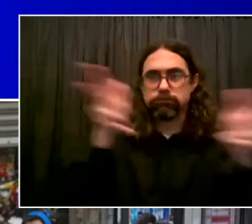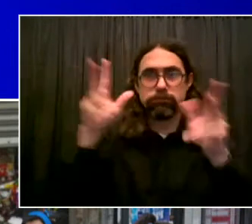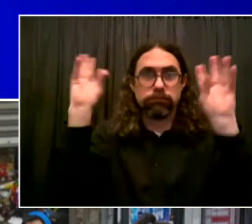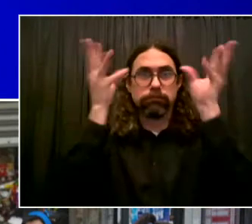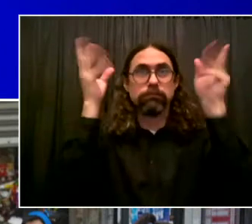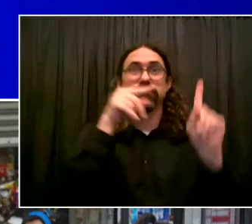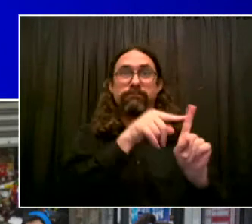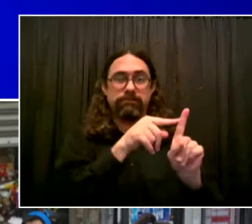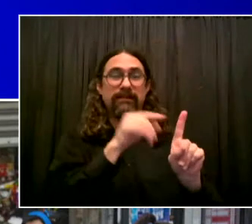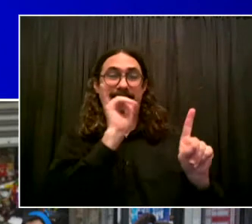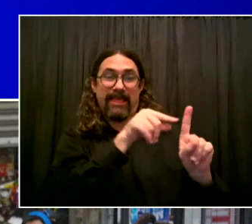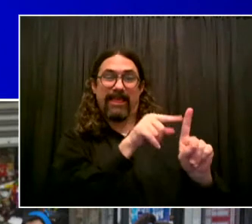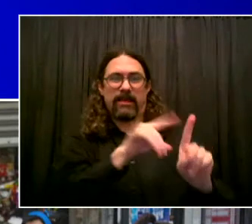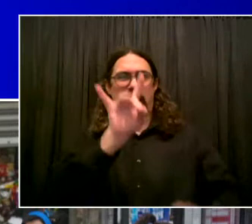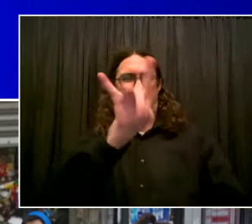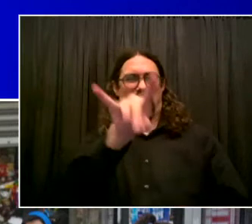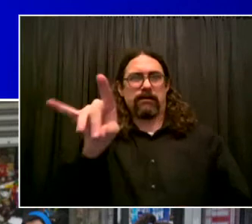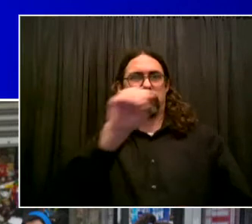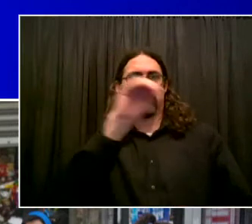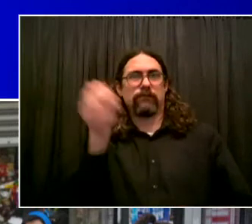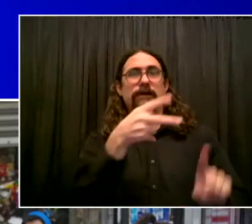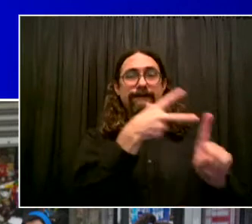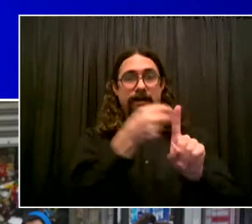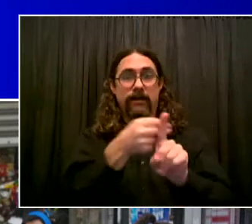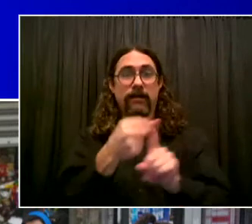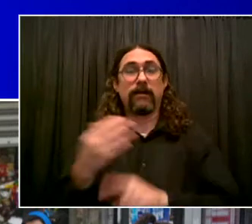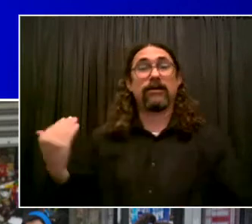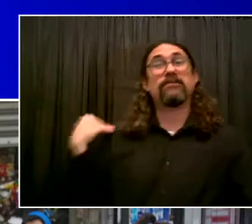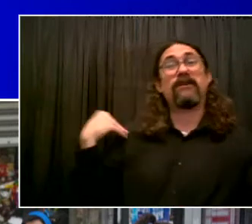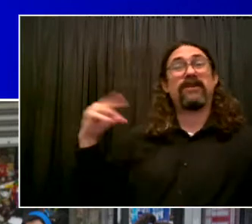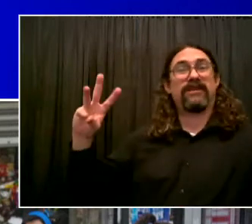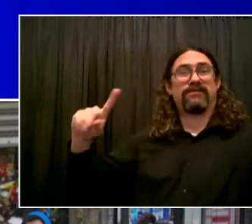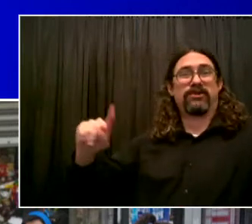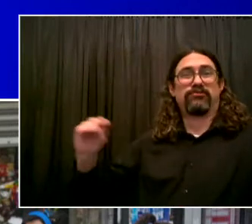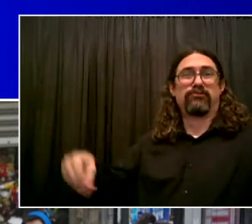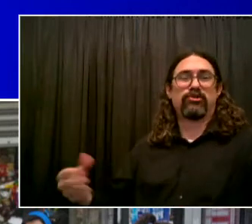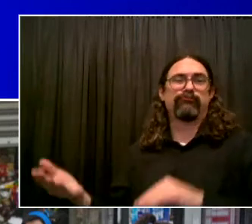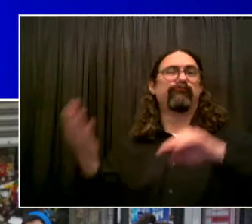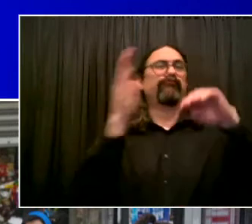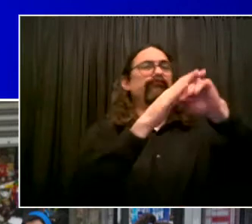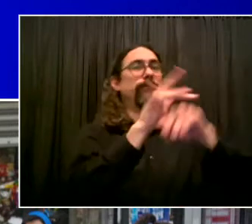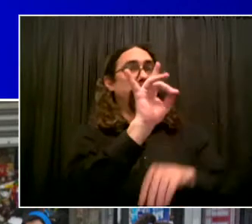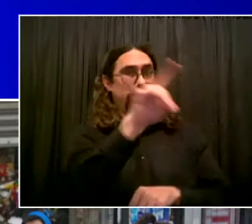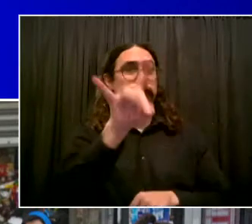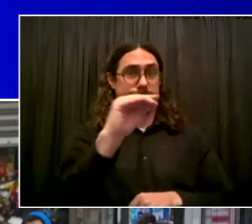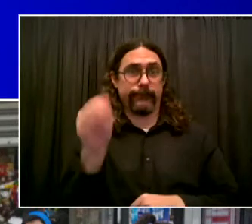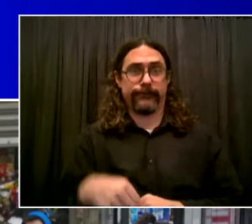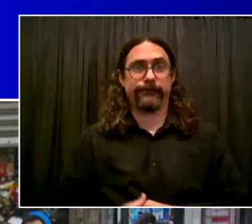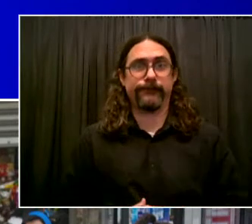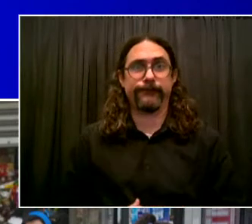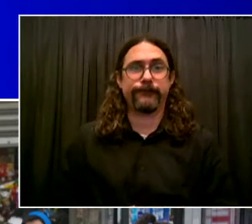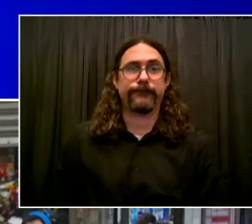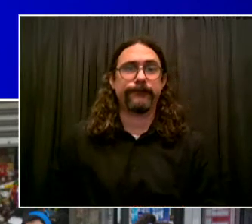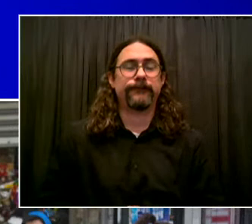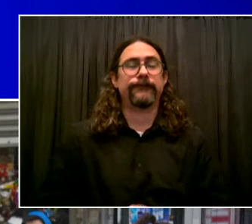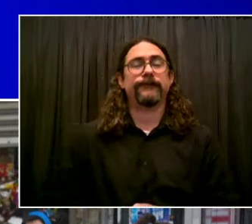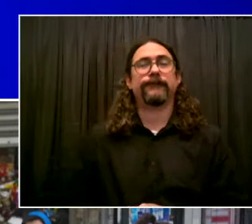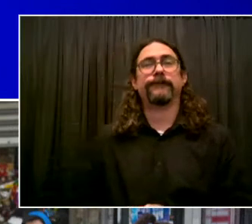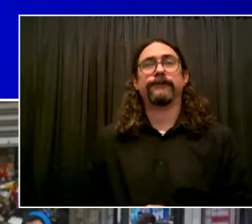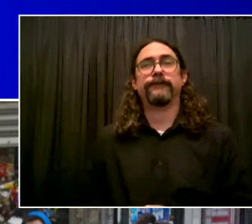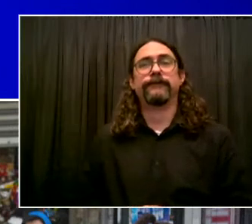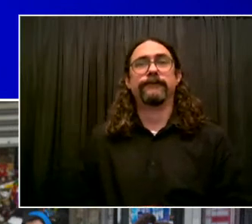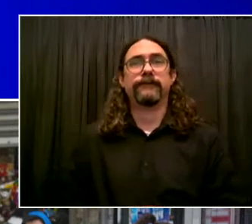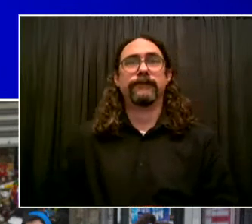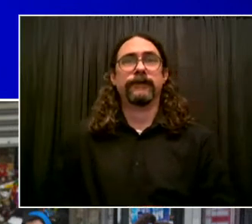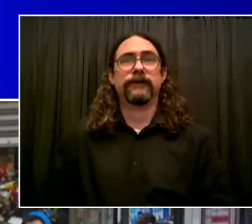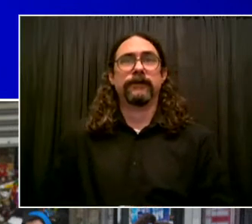moment, up from 61% at the time the mandate was announced just 10 days ago. That's almost 30%